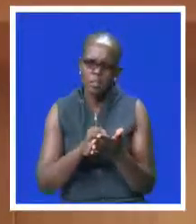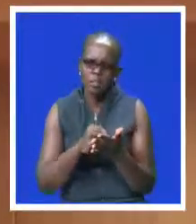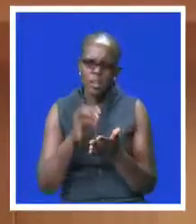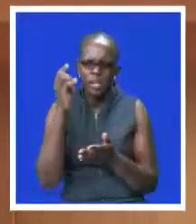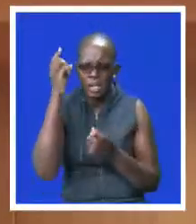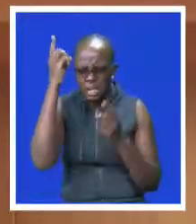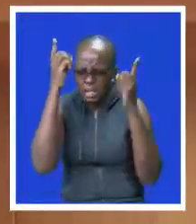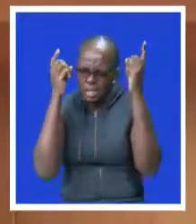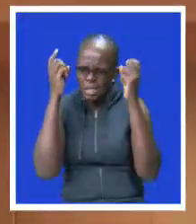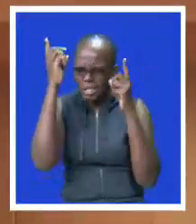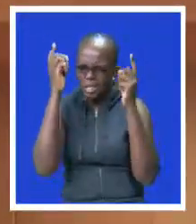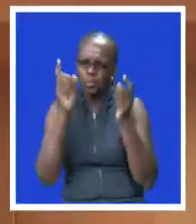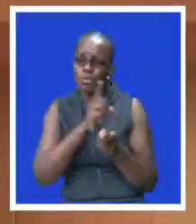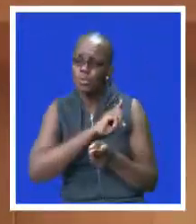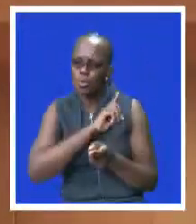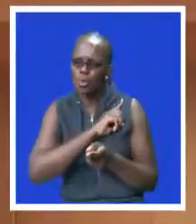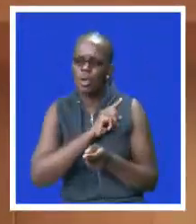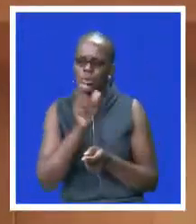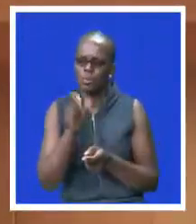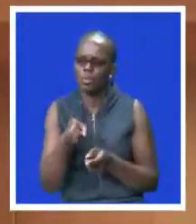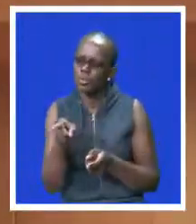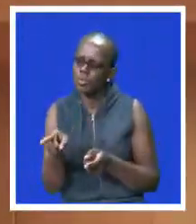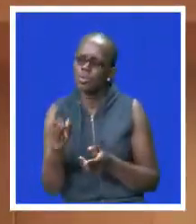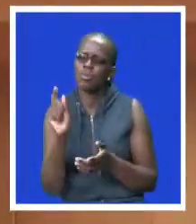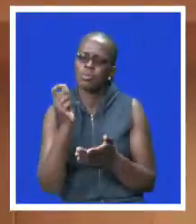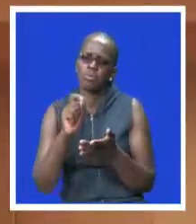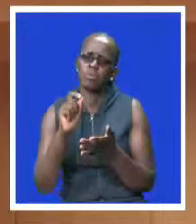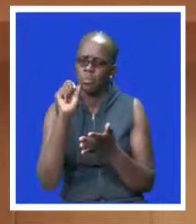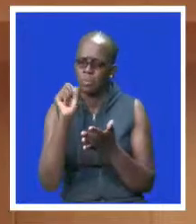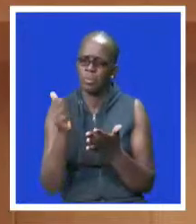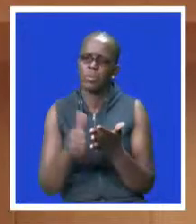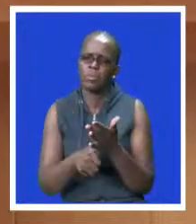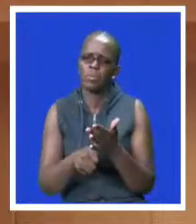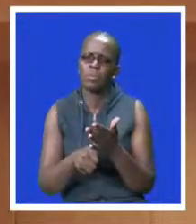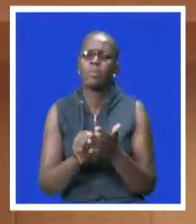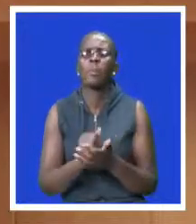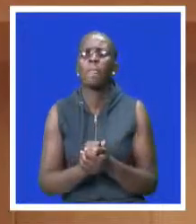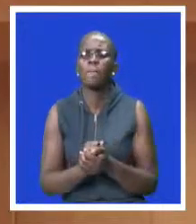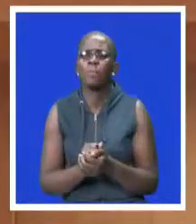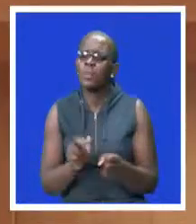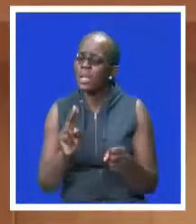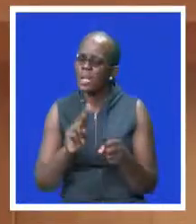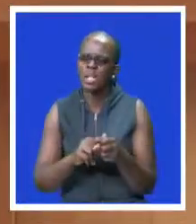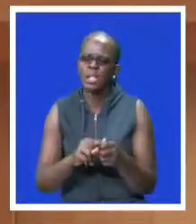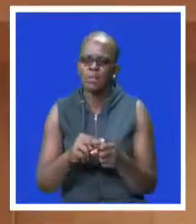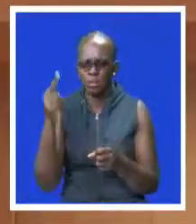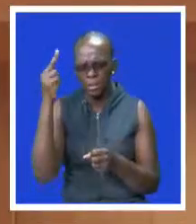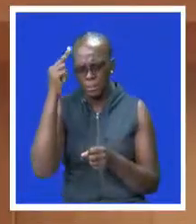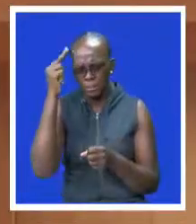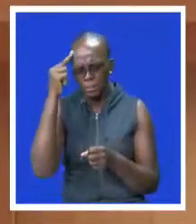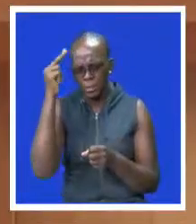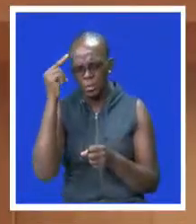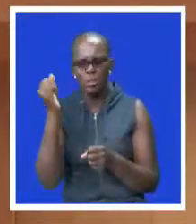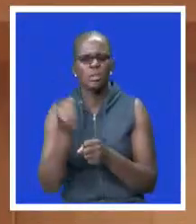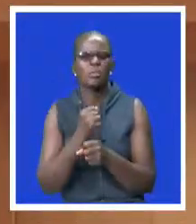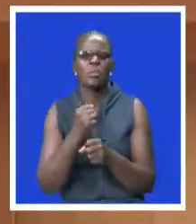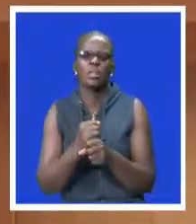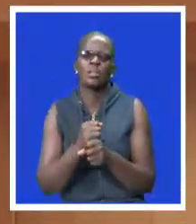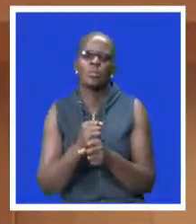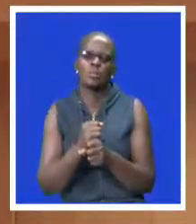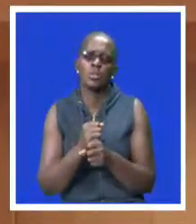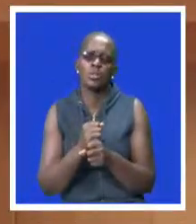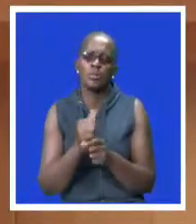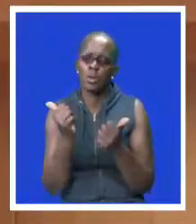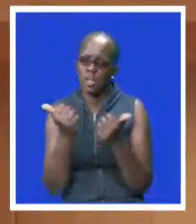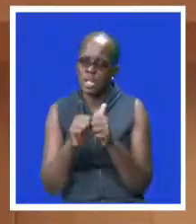expect in the rest of the writing right from the introduction. So it's not just for friendly letters, but for every essay that you're going to write, it